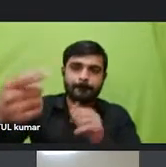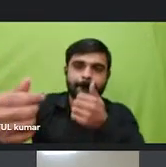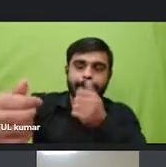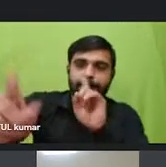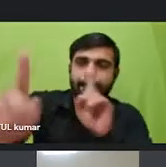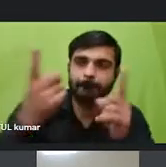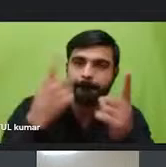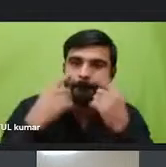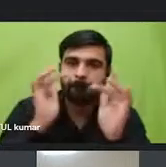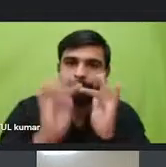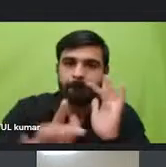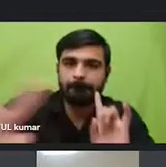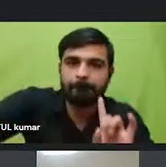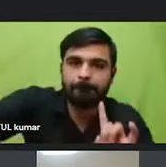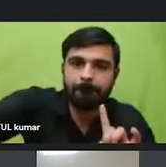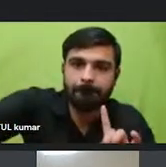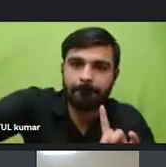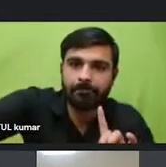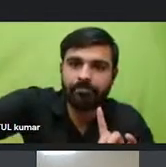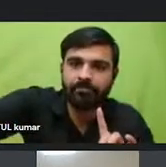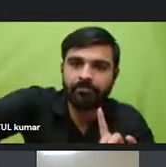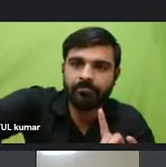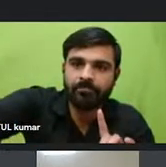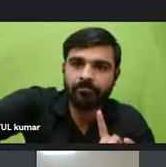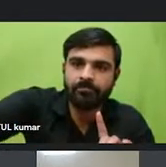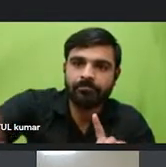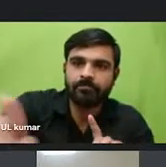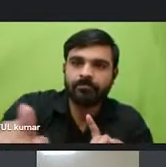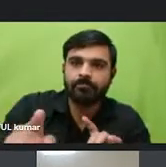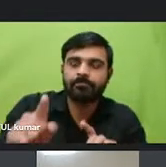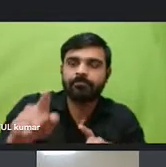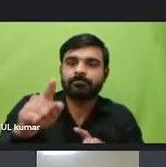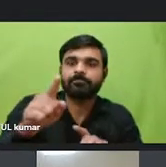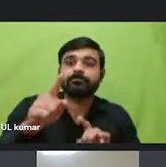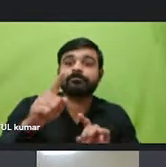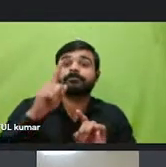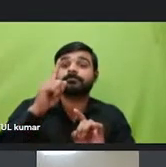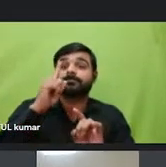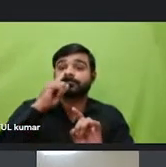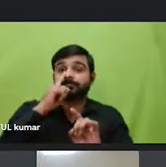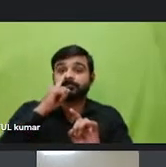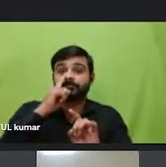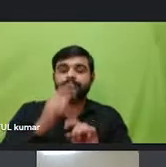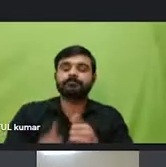can get some. So the answer is, it's a good question. We can't get direct